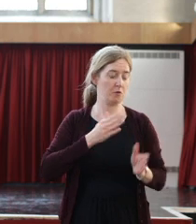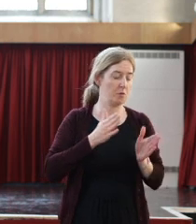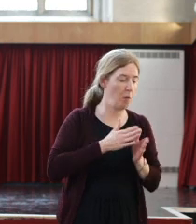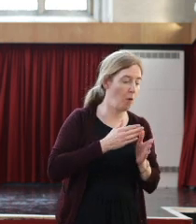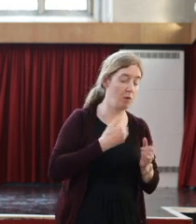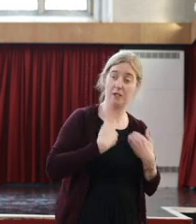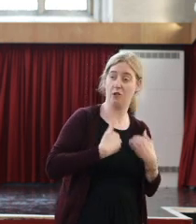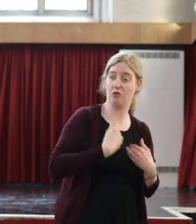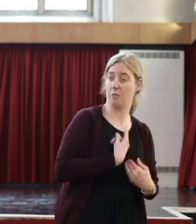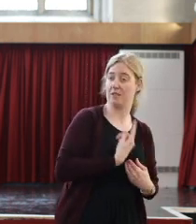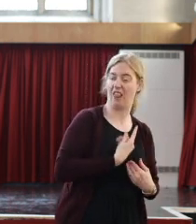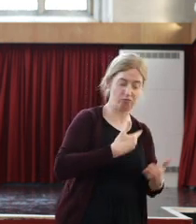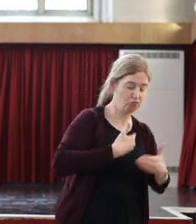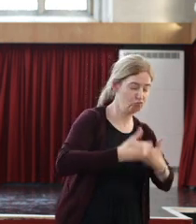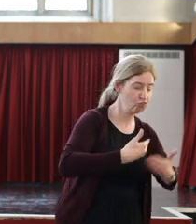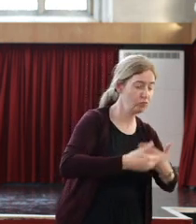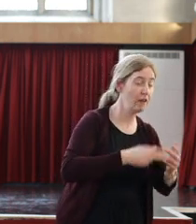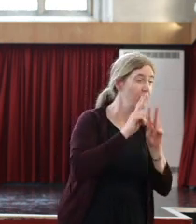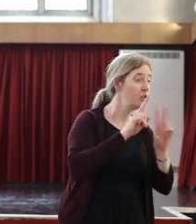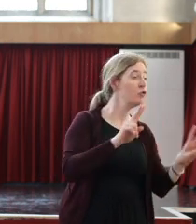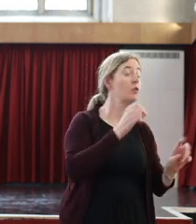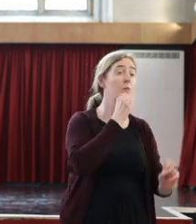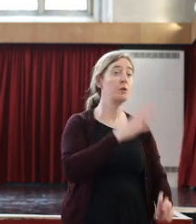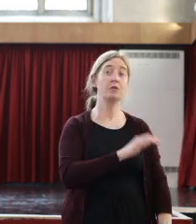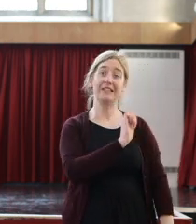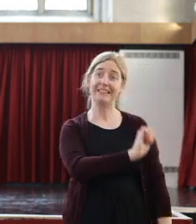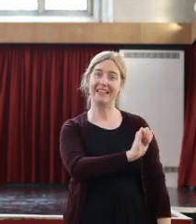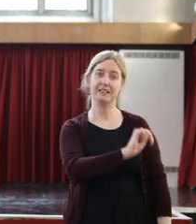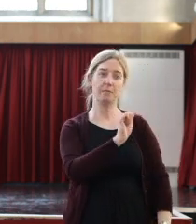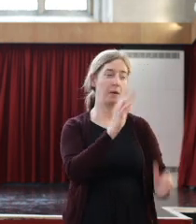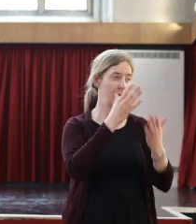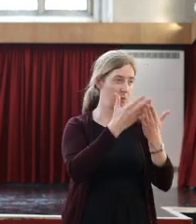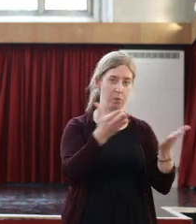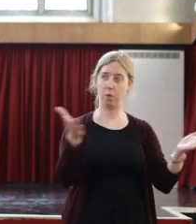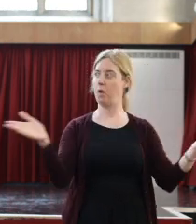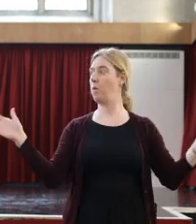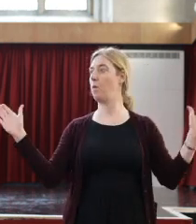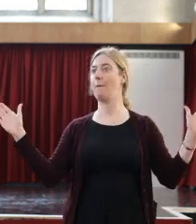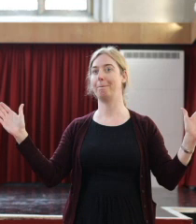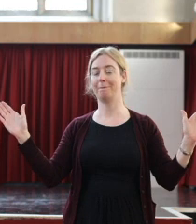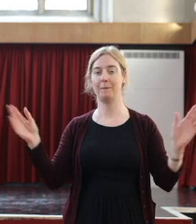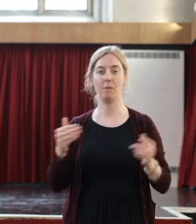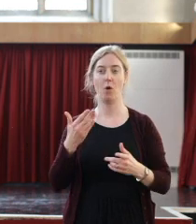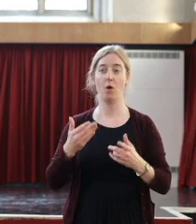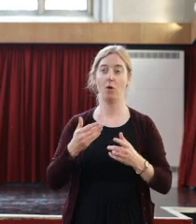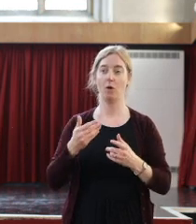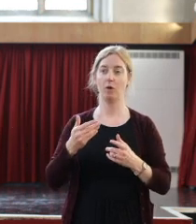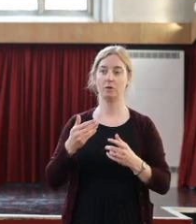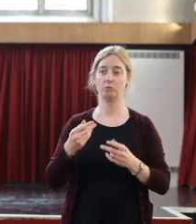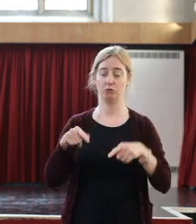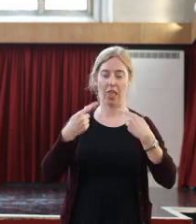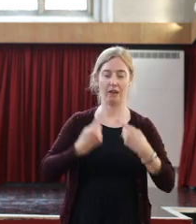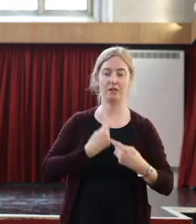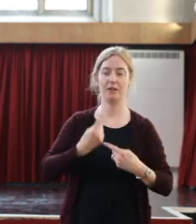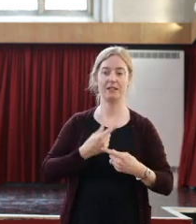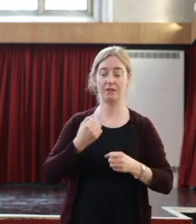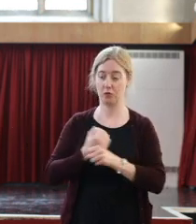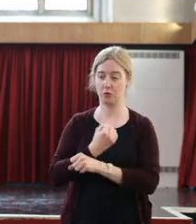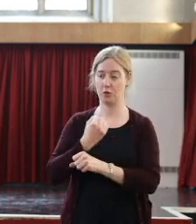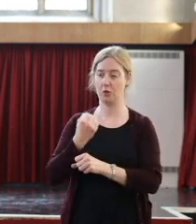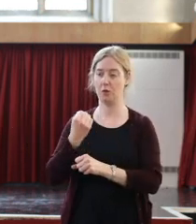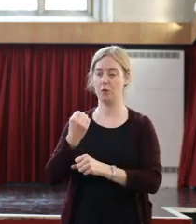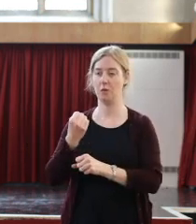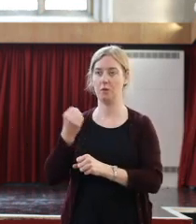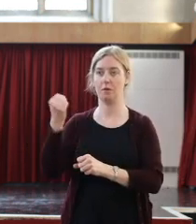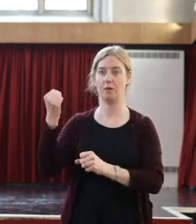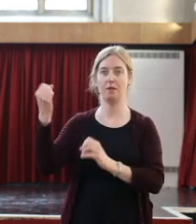and very kind of visual and beautiful to something much bigger, and it's really pushed me to do that. I've never really used